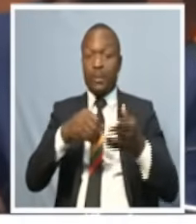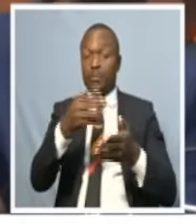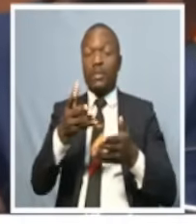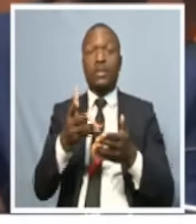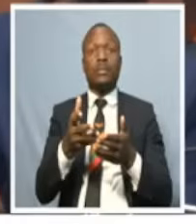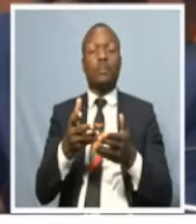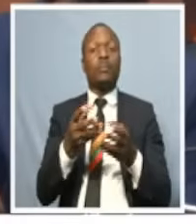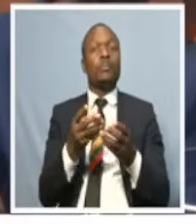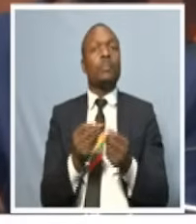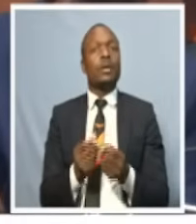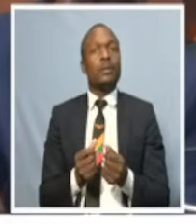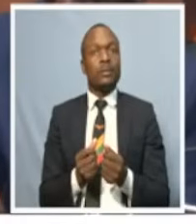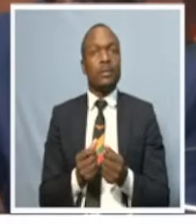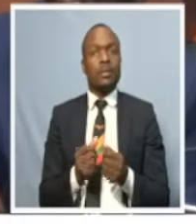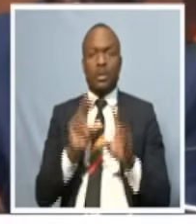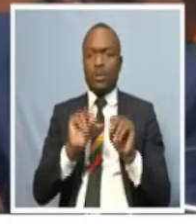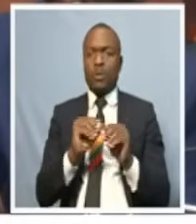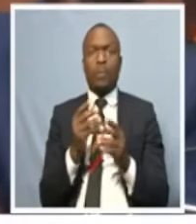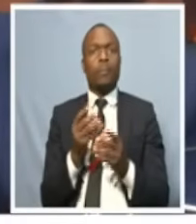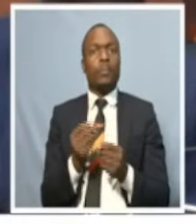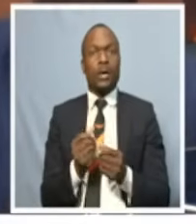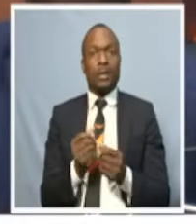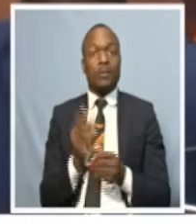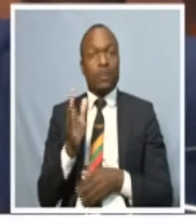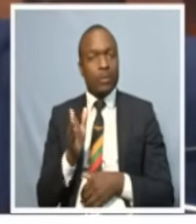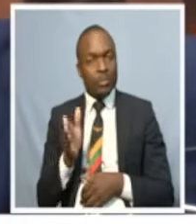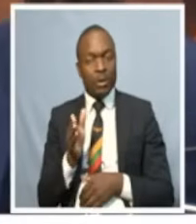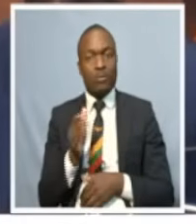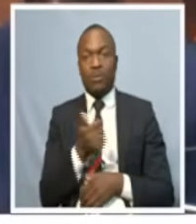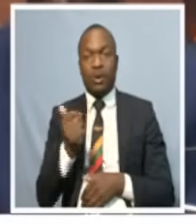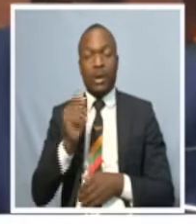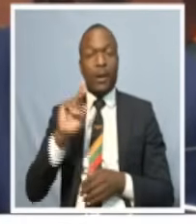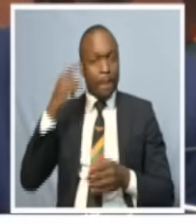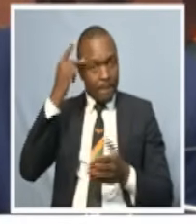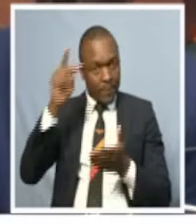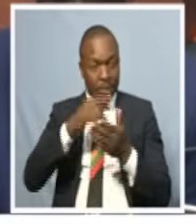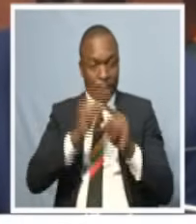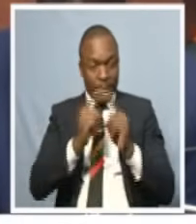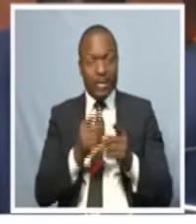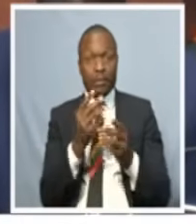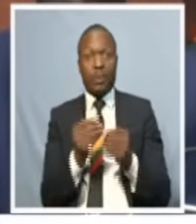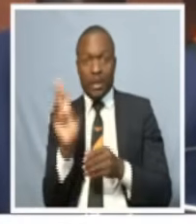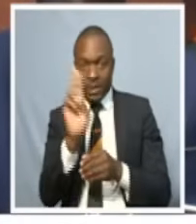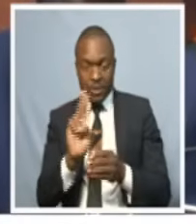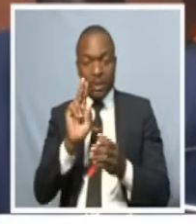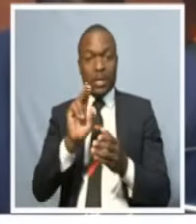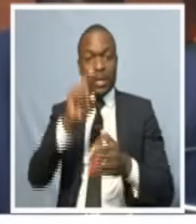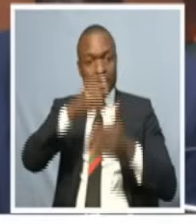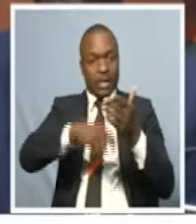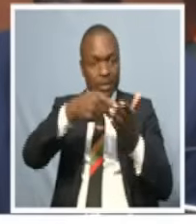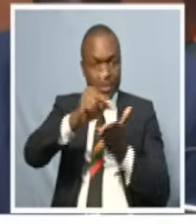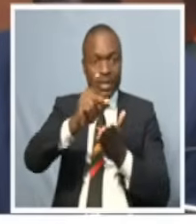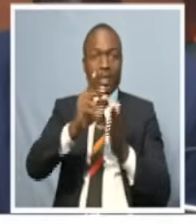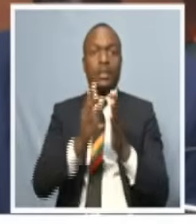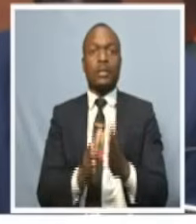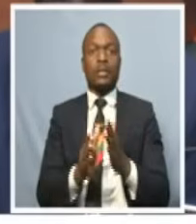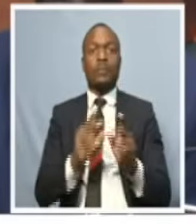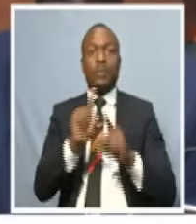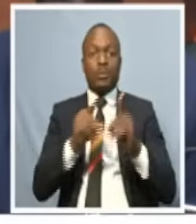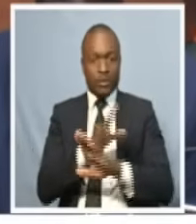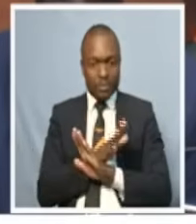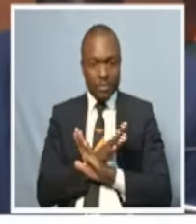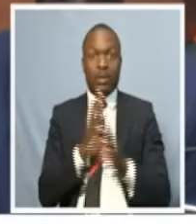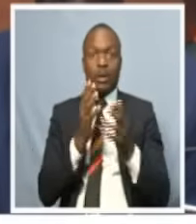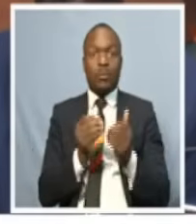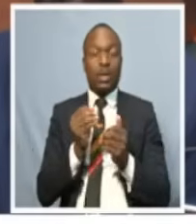There is no money for any political party. The money that we have is for taxpayers who are Zambians. Madam Speaker, I would want to find out